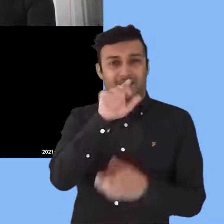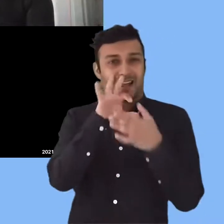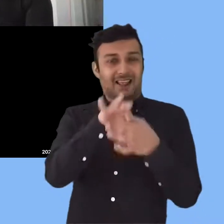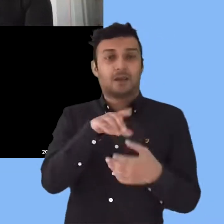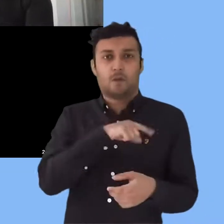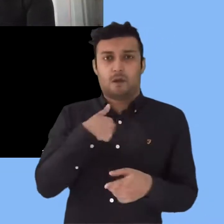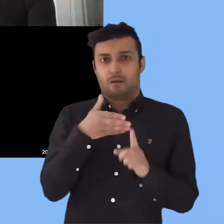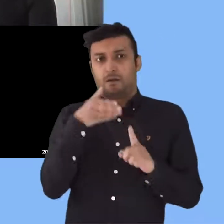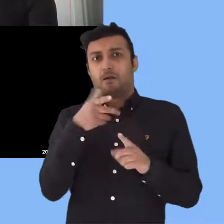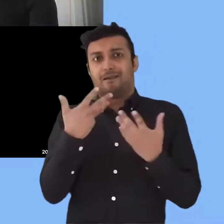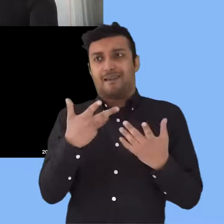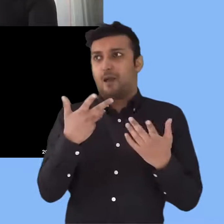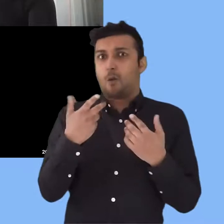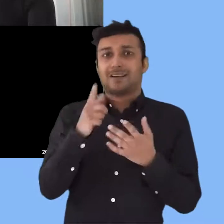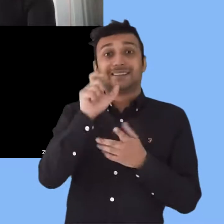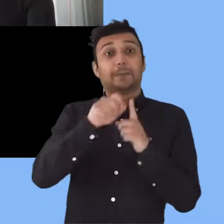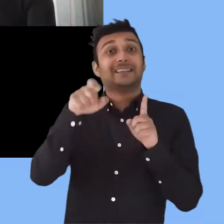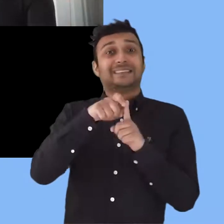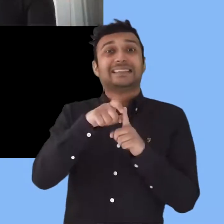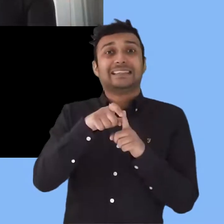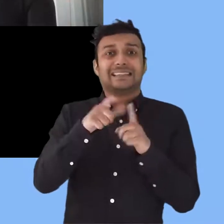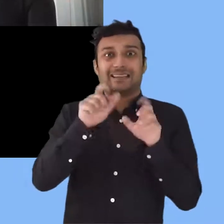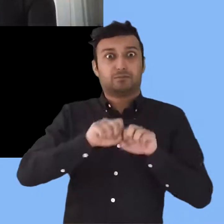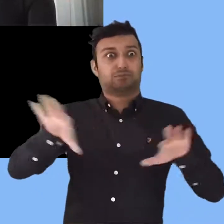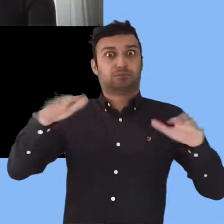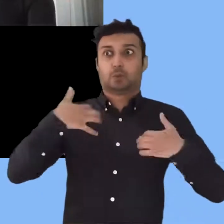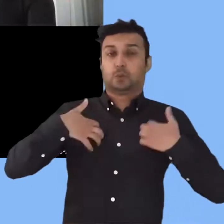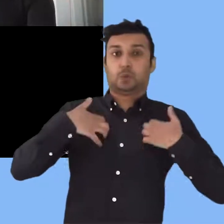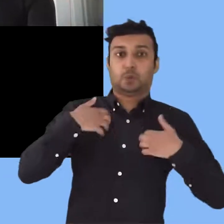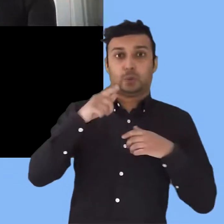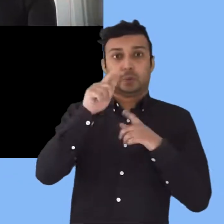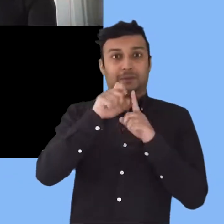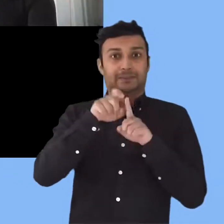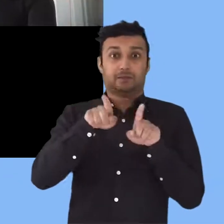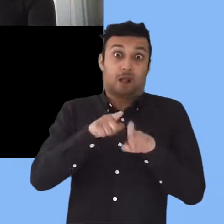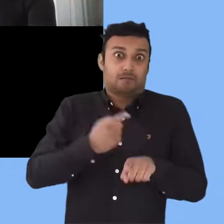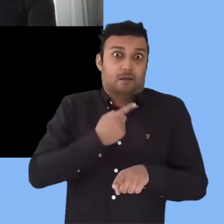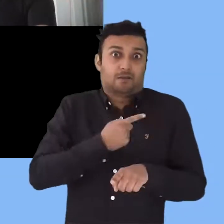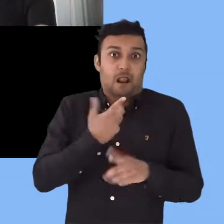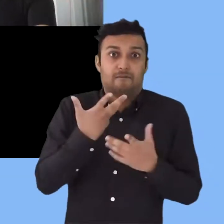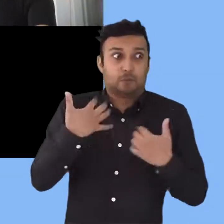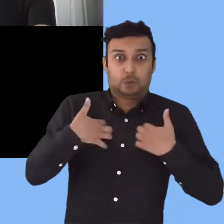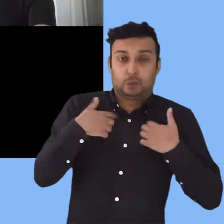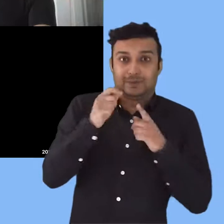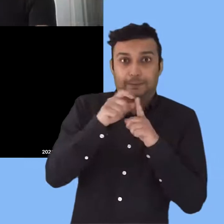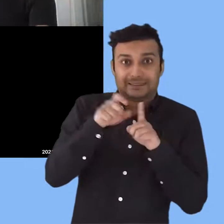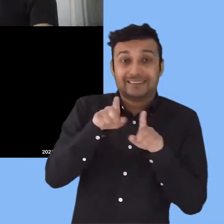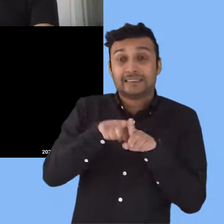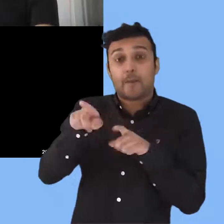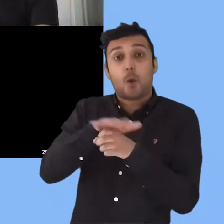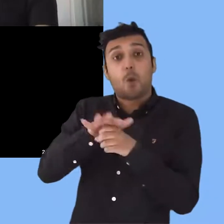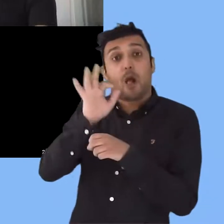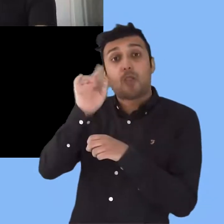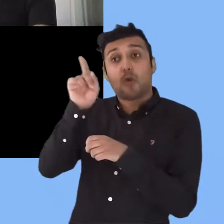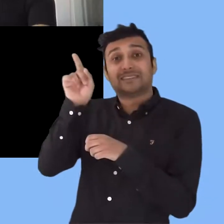interest in CPD, obviously my own. There has been an interest in local authorities really grasping this as well.